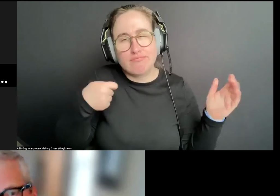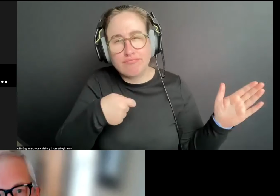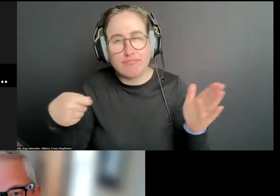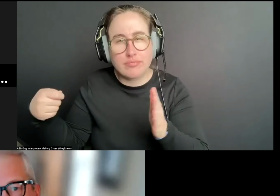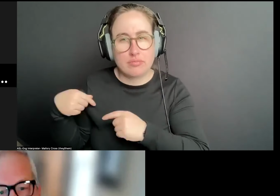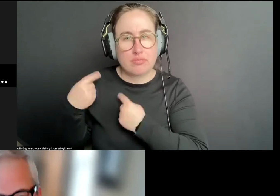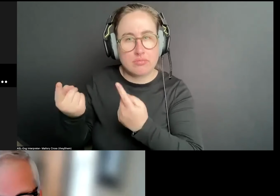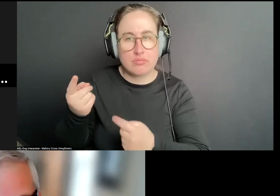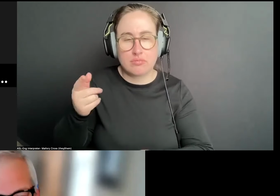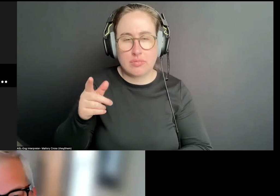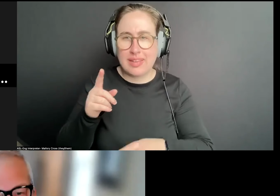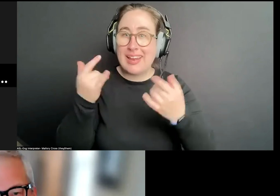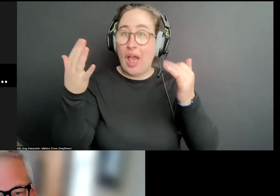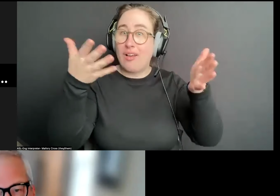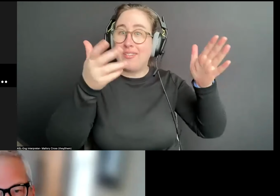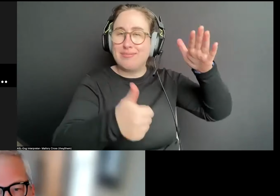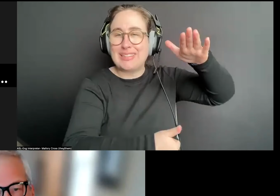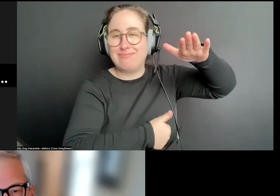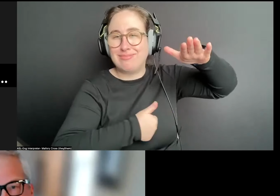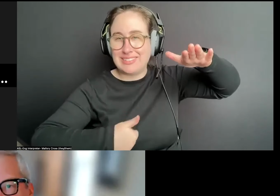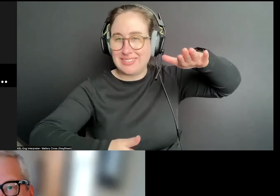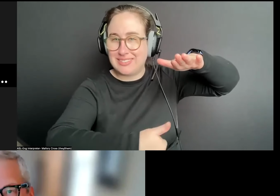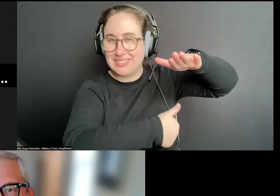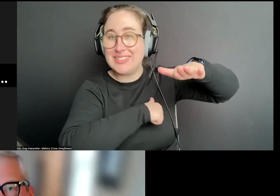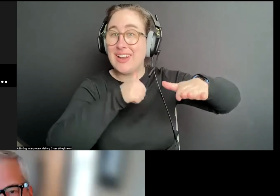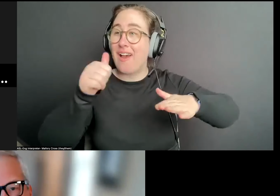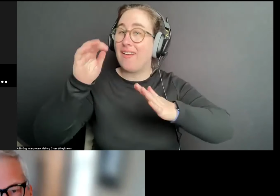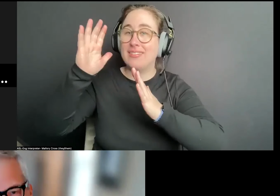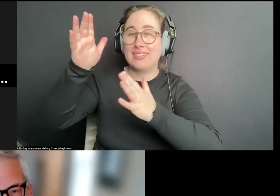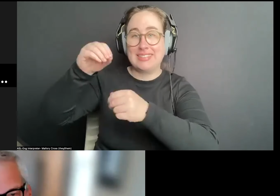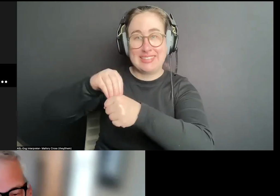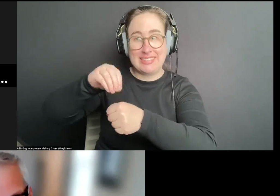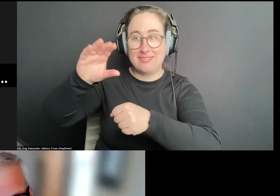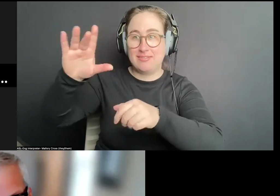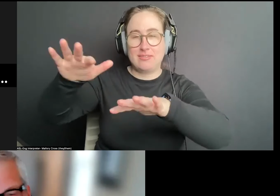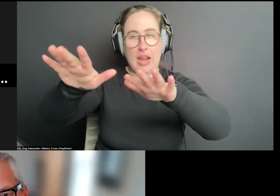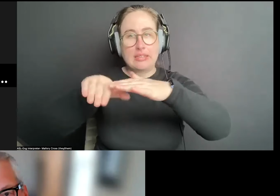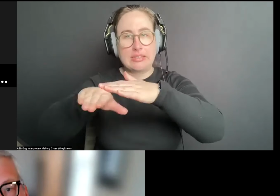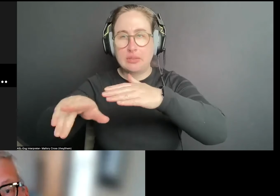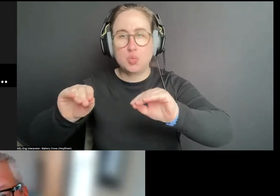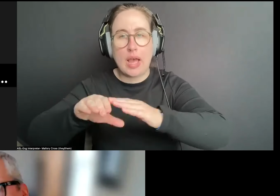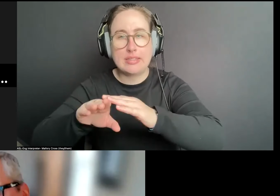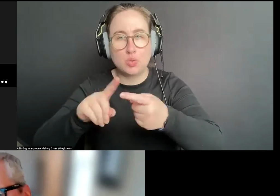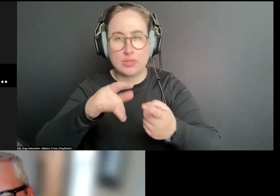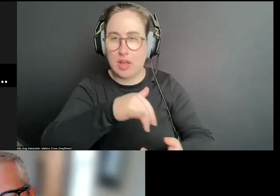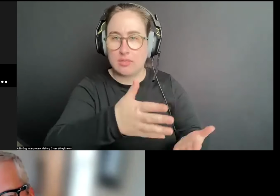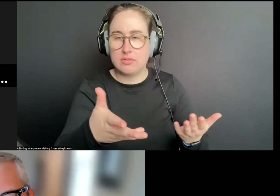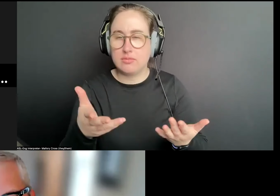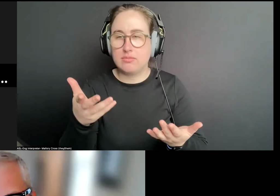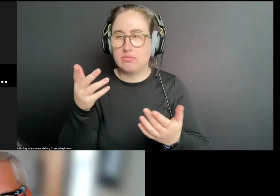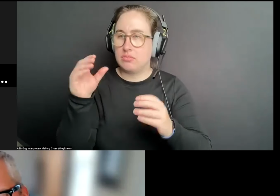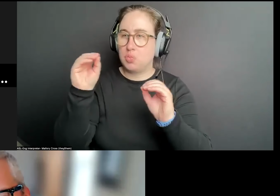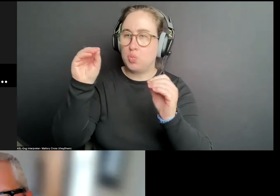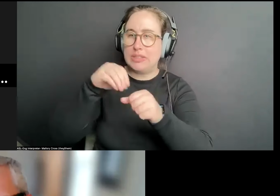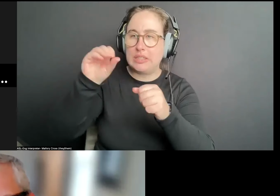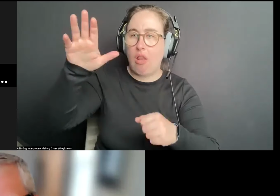now residing in a basement rather than actually residing in people's with people's devices or in the cloud. So I